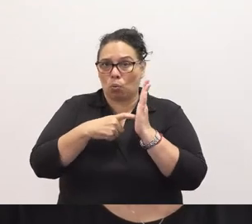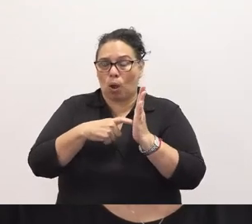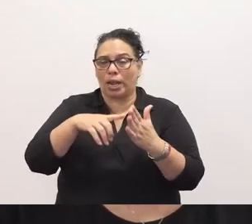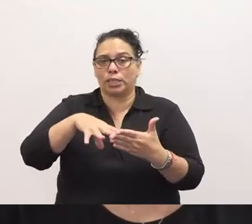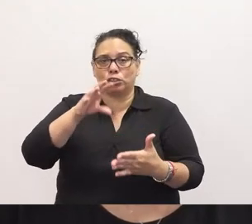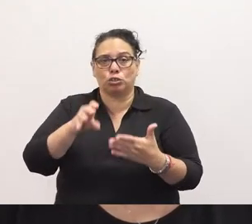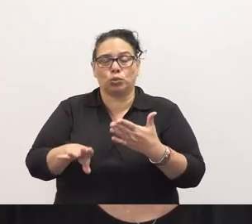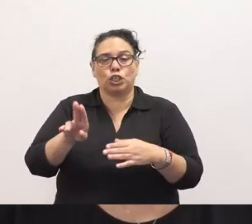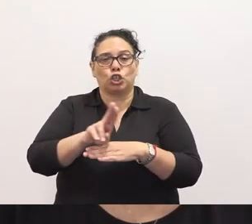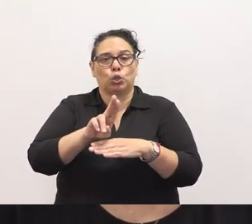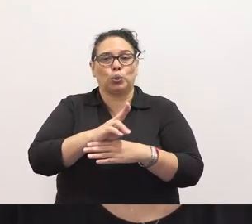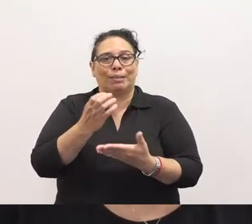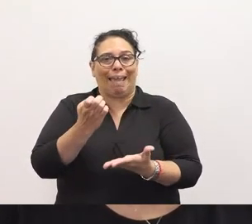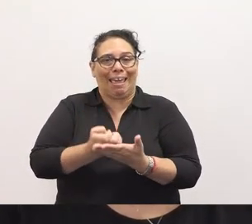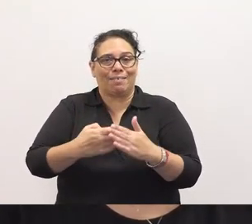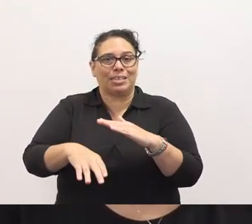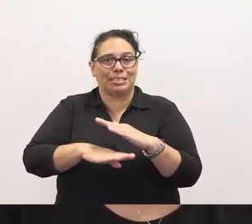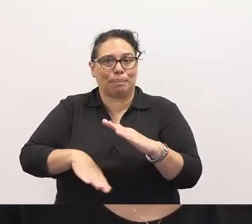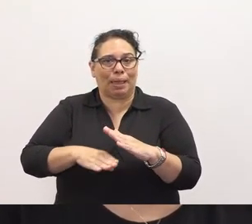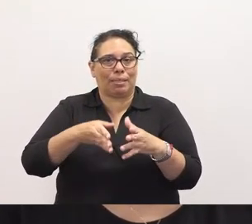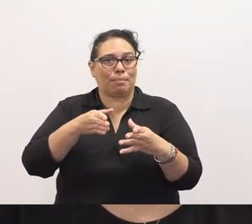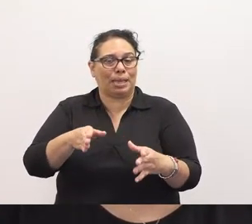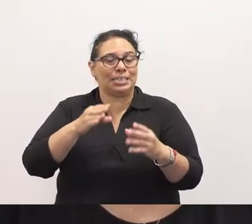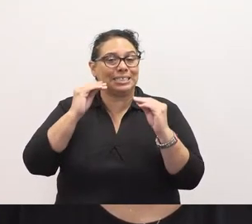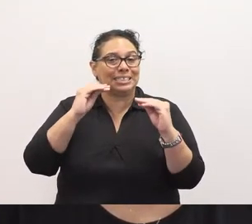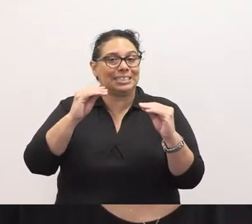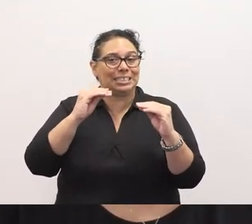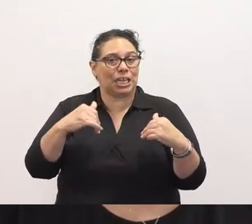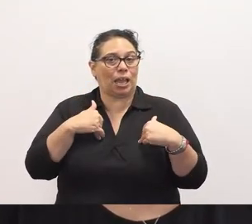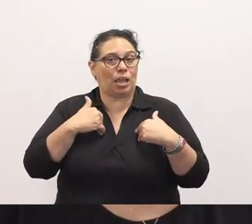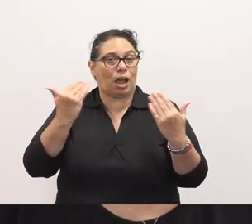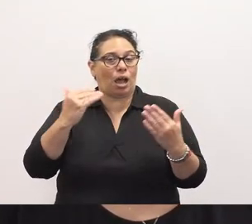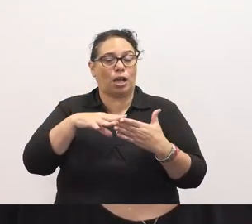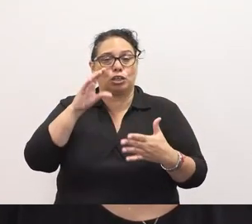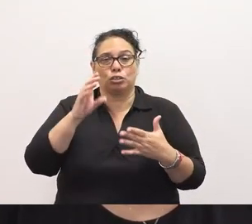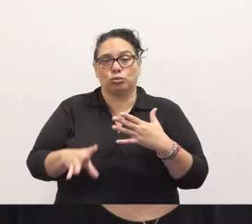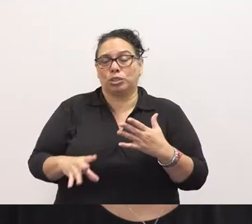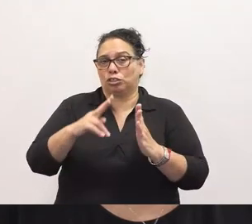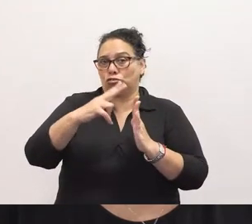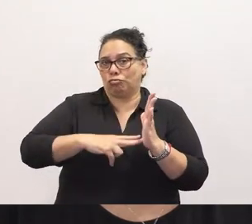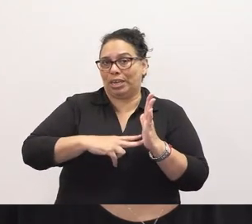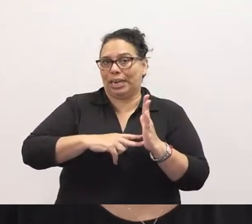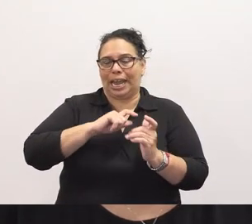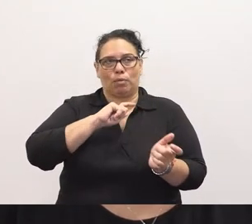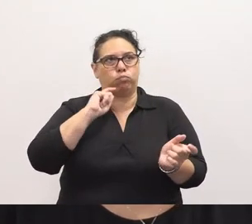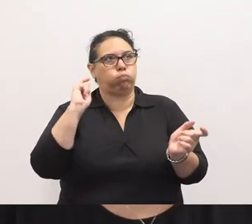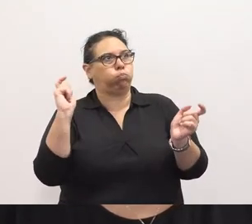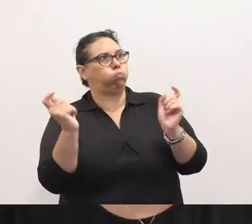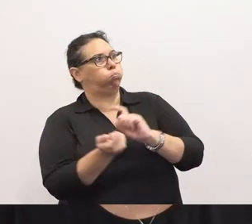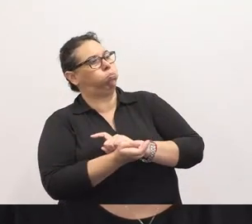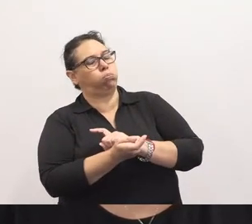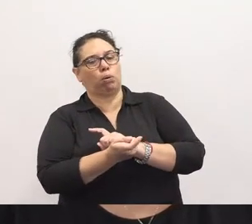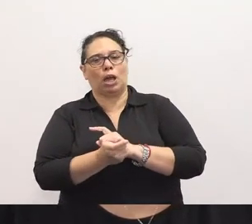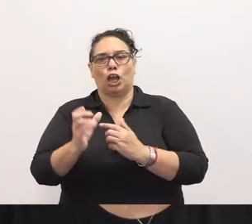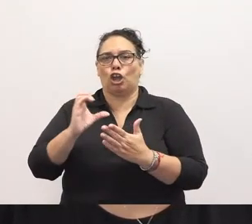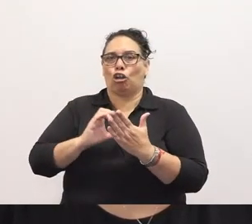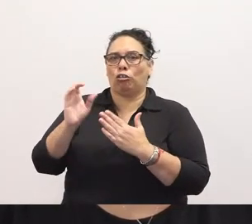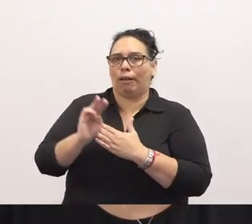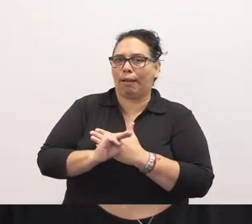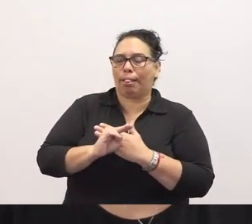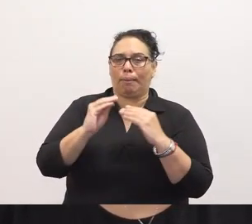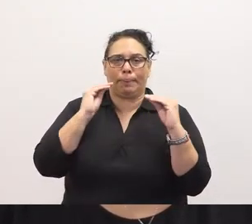use evidence-based methods for teaching young students how to read, and have made a complete overhaul of their curriculum and